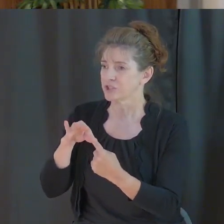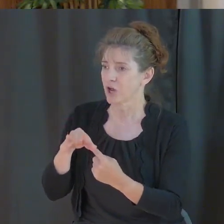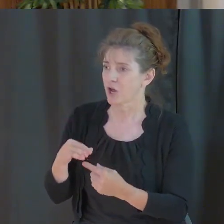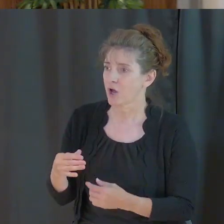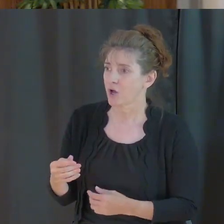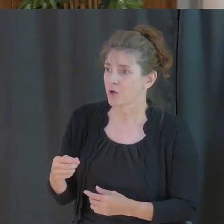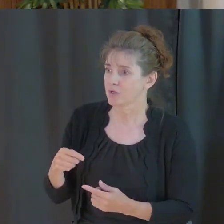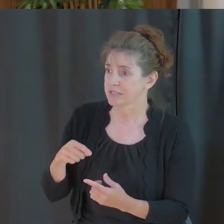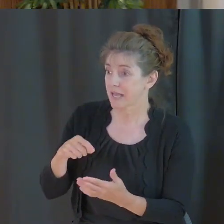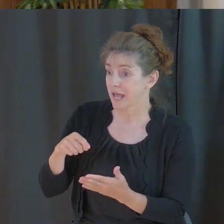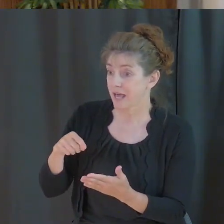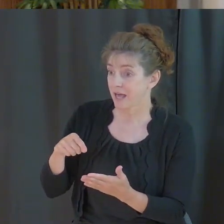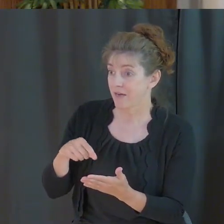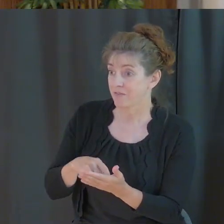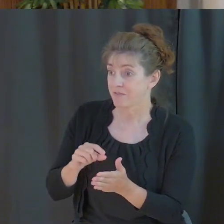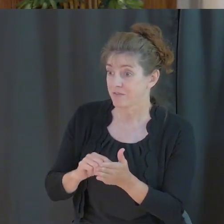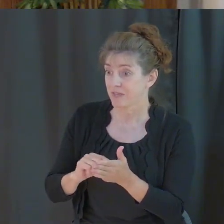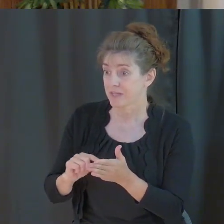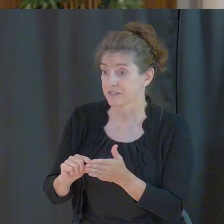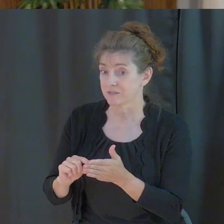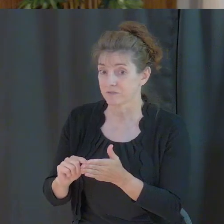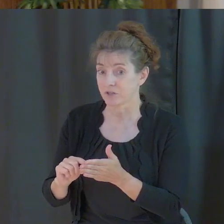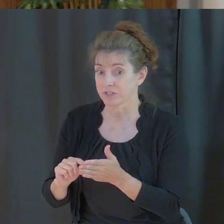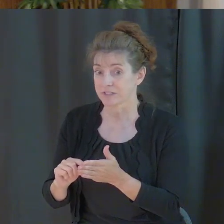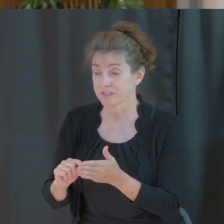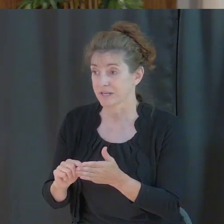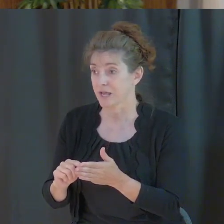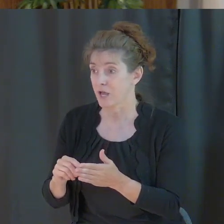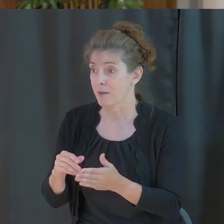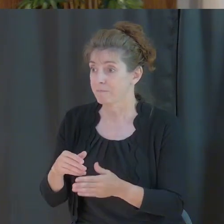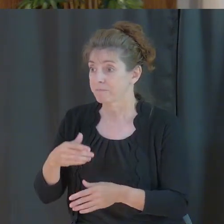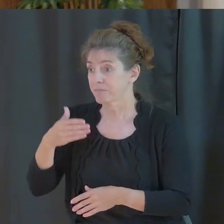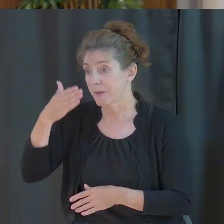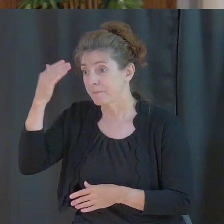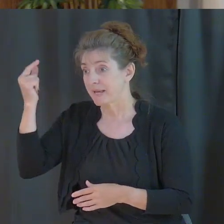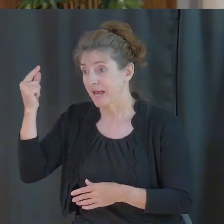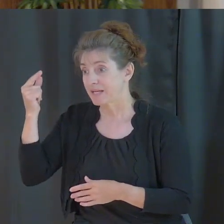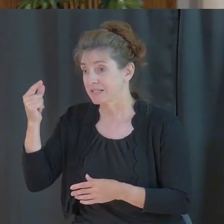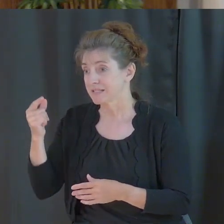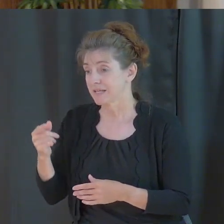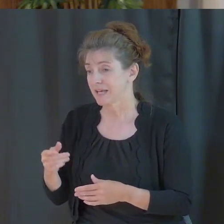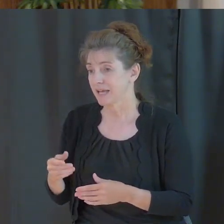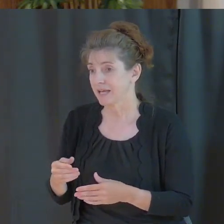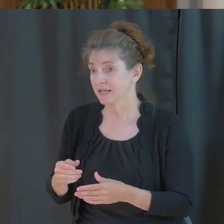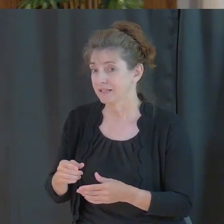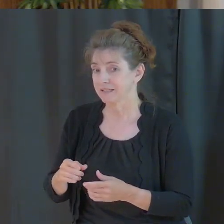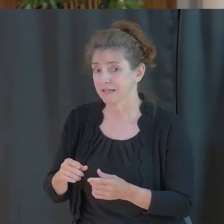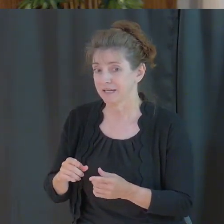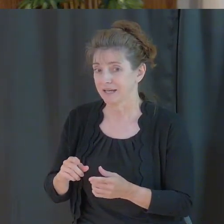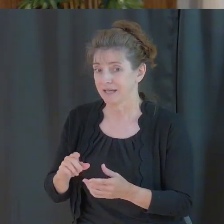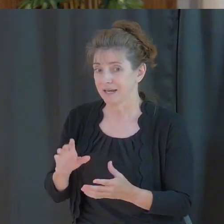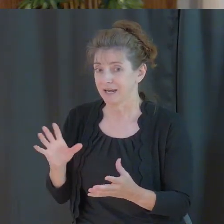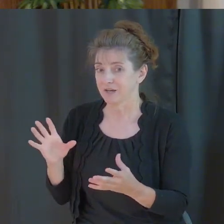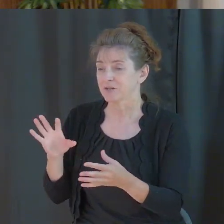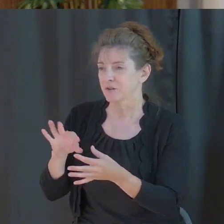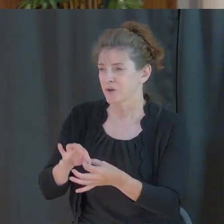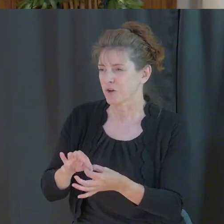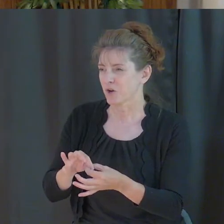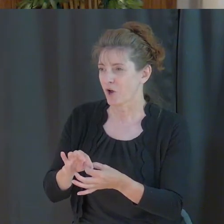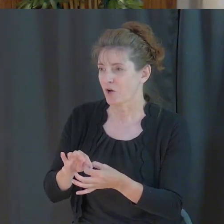this morning, talking about prayer and the power of God.